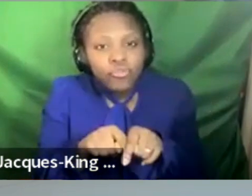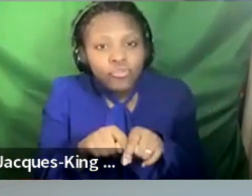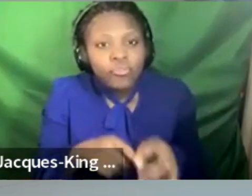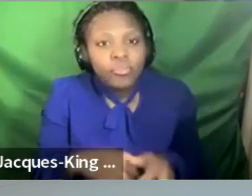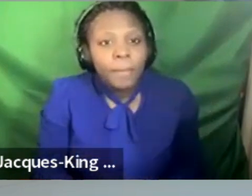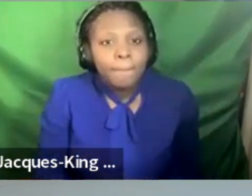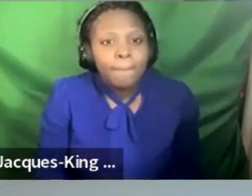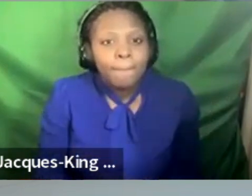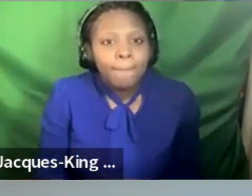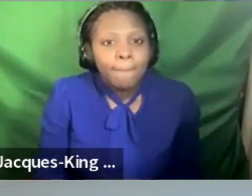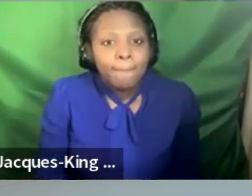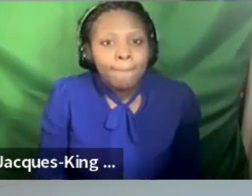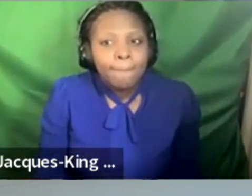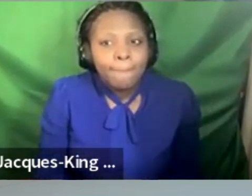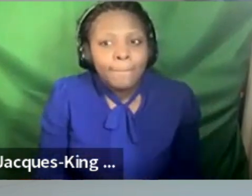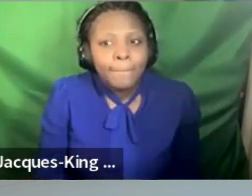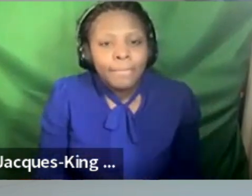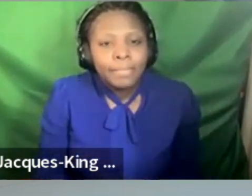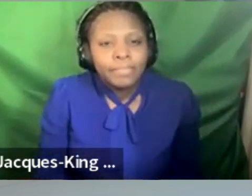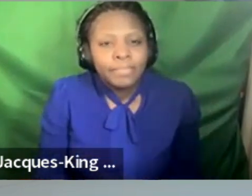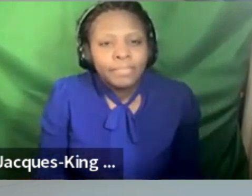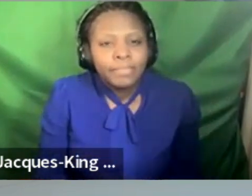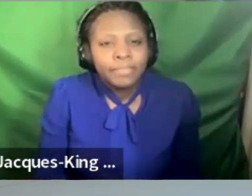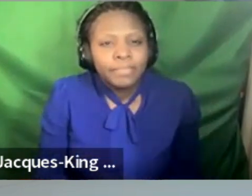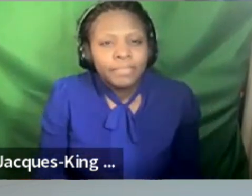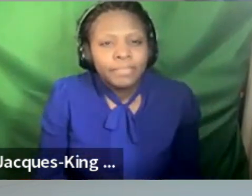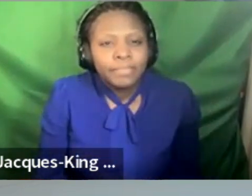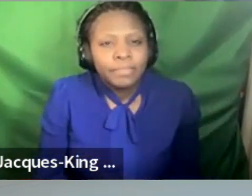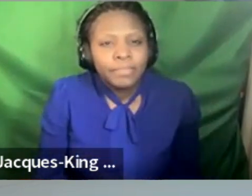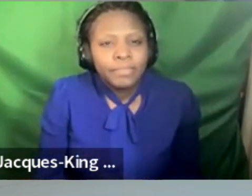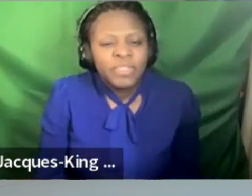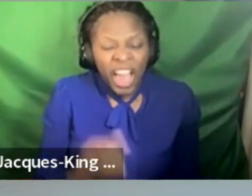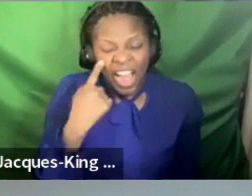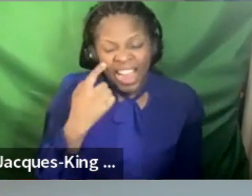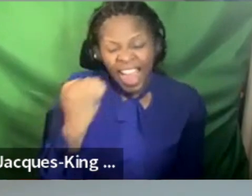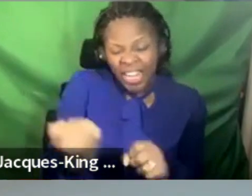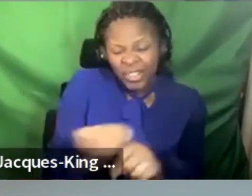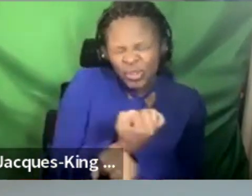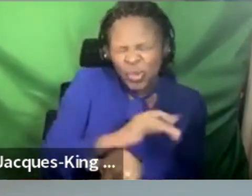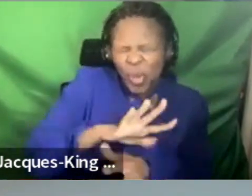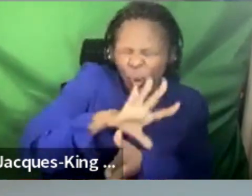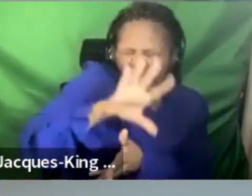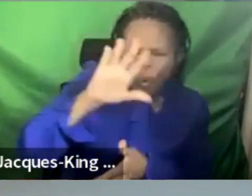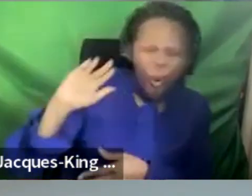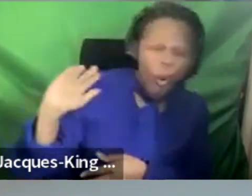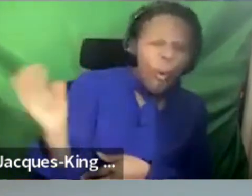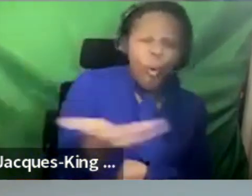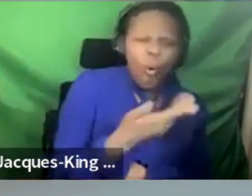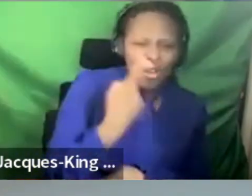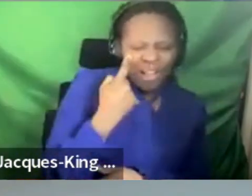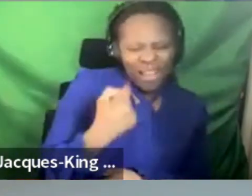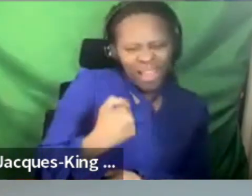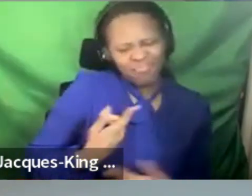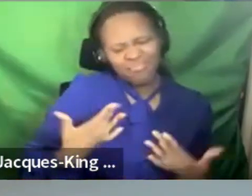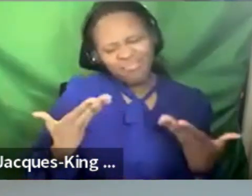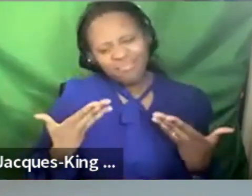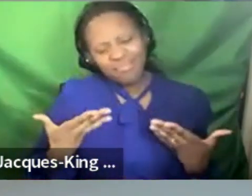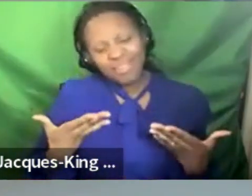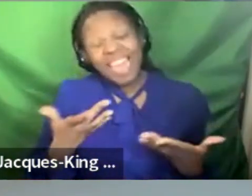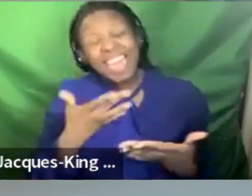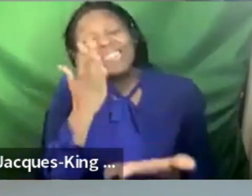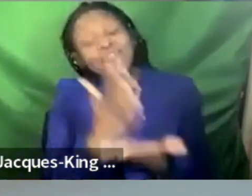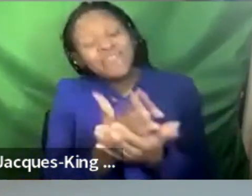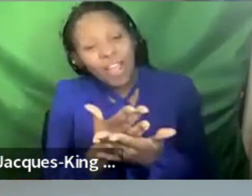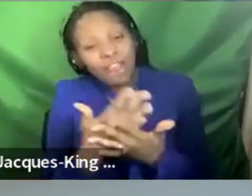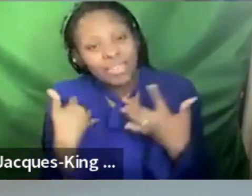Because you were like, I can just do it all, honey. I can just do it all. I mean, it's so interesting, and the levels of desire